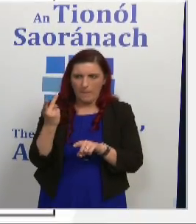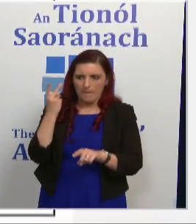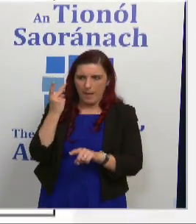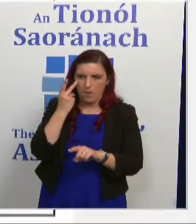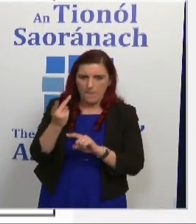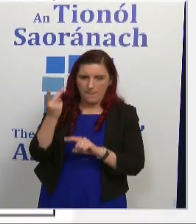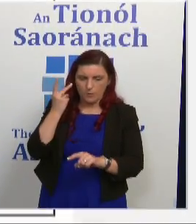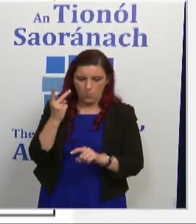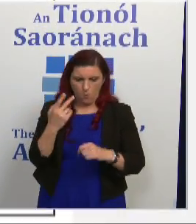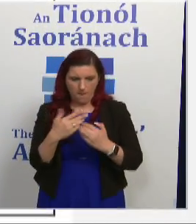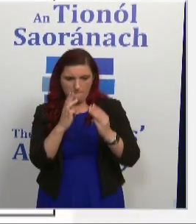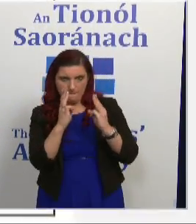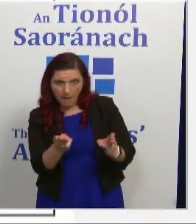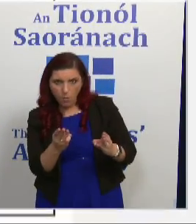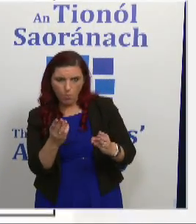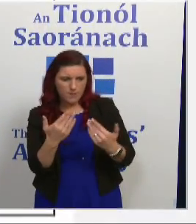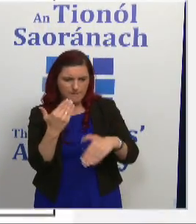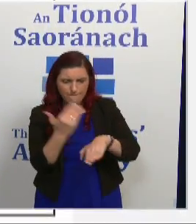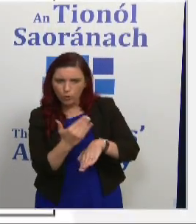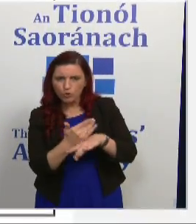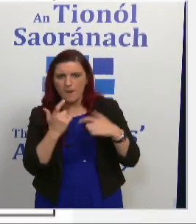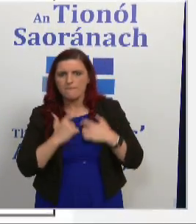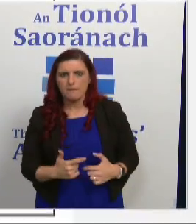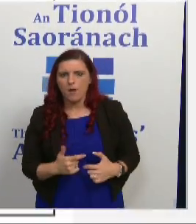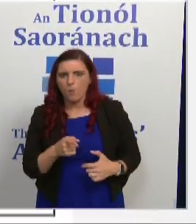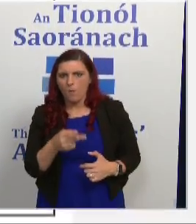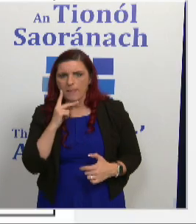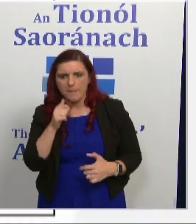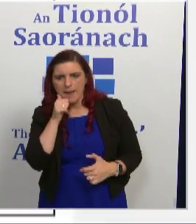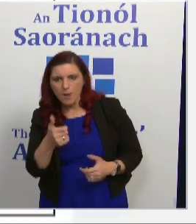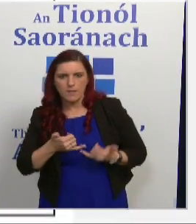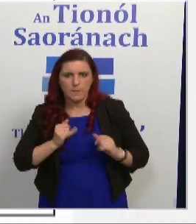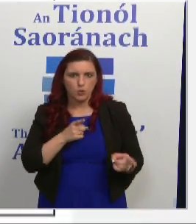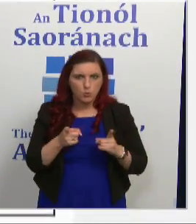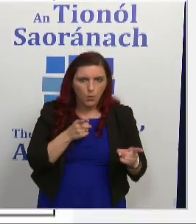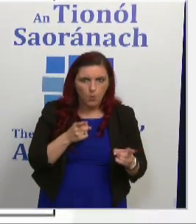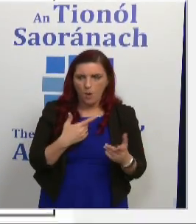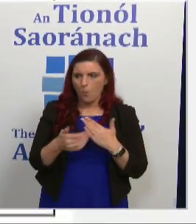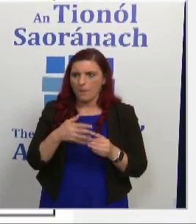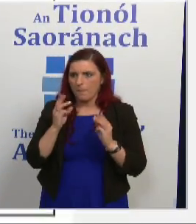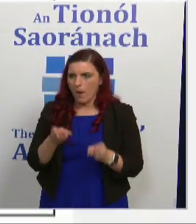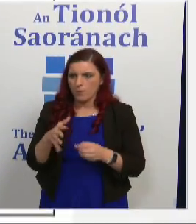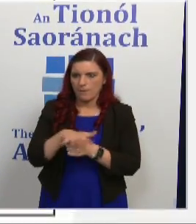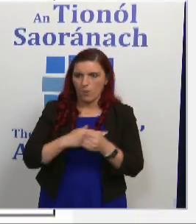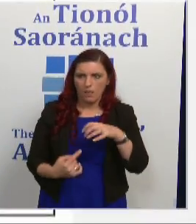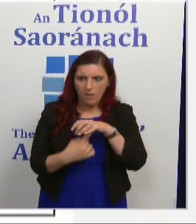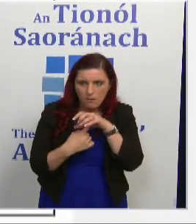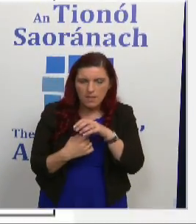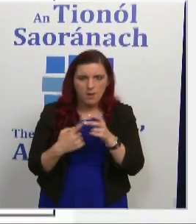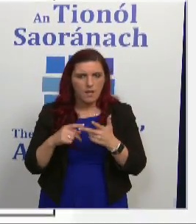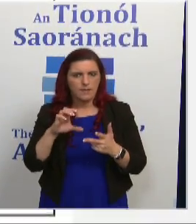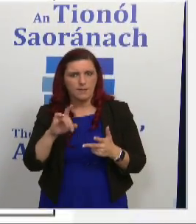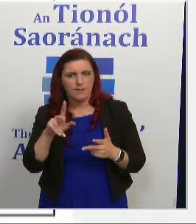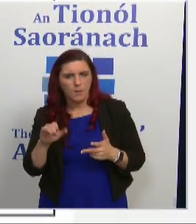the powers, the functions and the finance. What will a mayor be able to do? What will the local authority be able to do? What will the councillors be able to do? And how is it paid